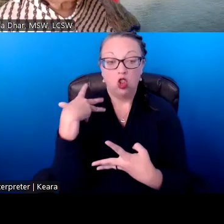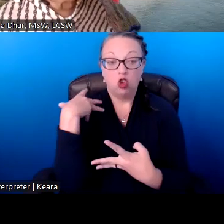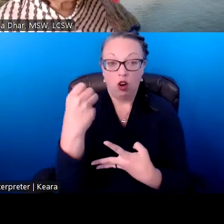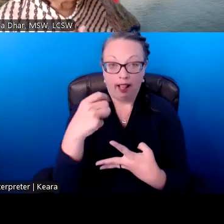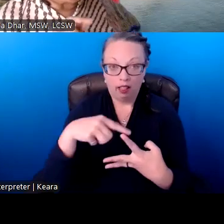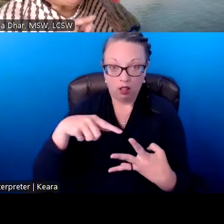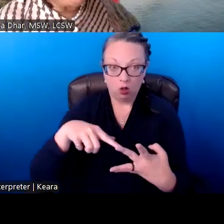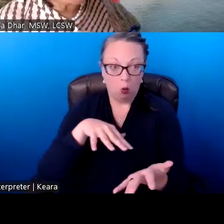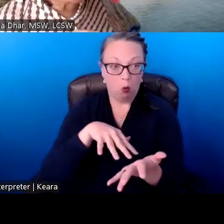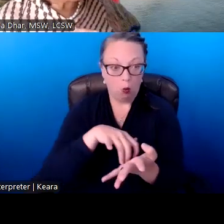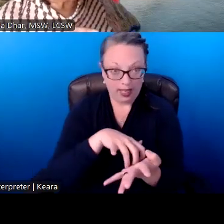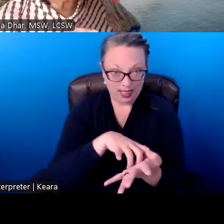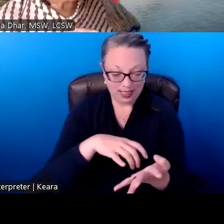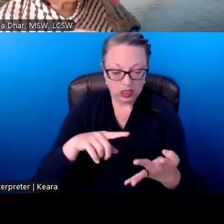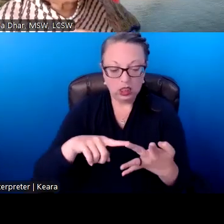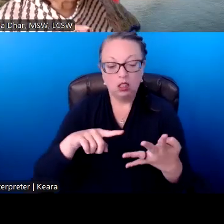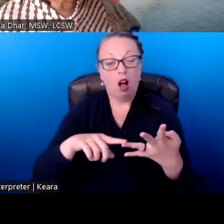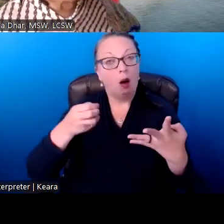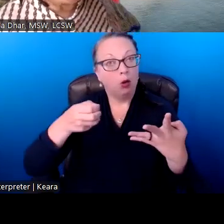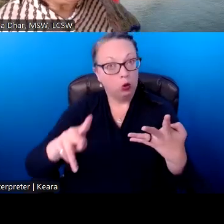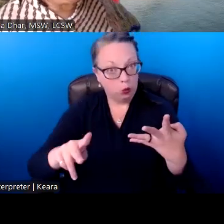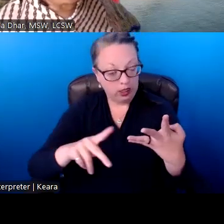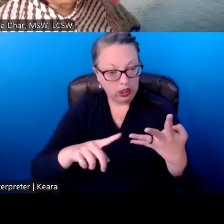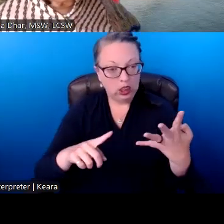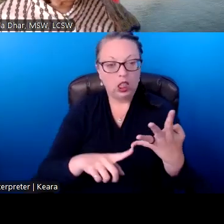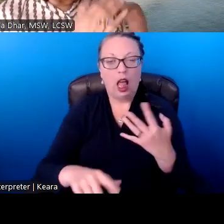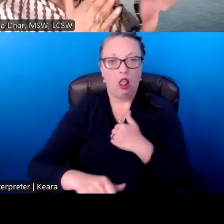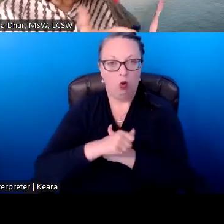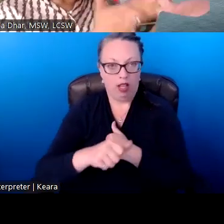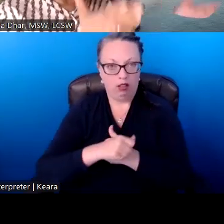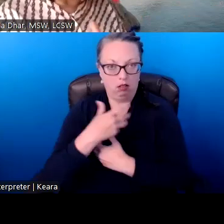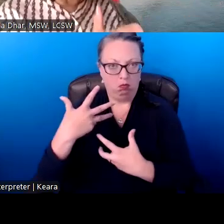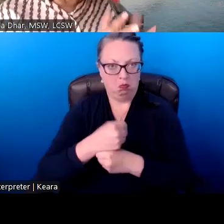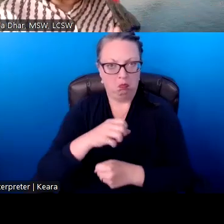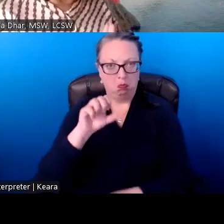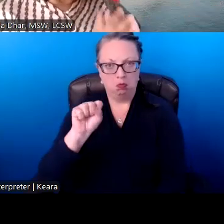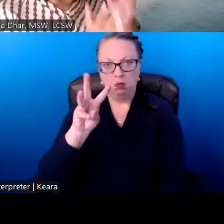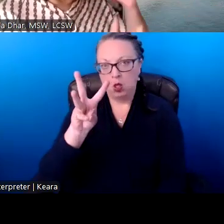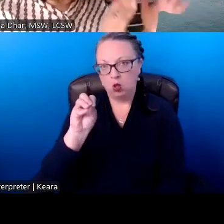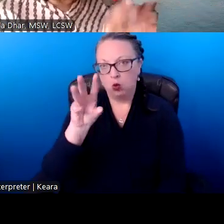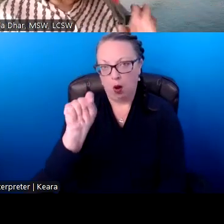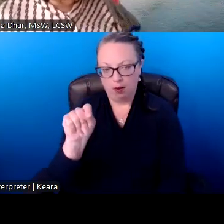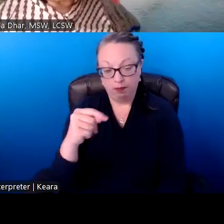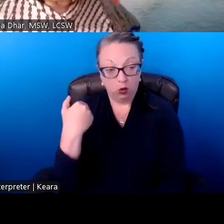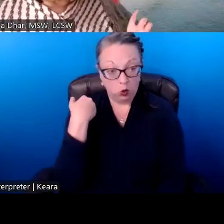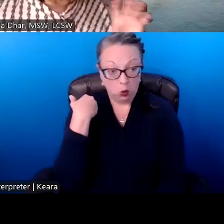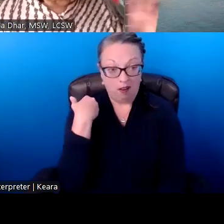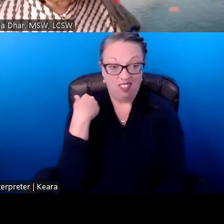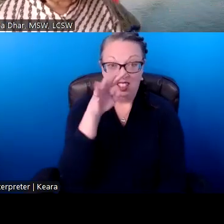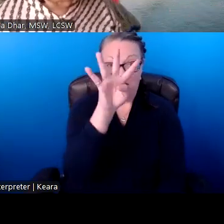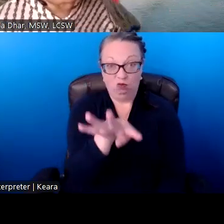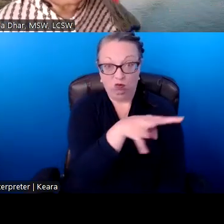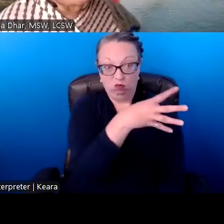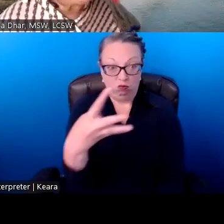weaknesses, opportunities, threats. So you essentially have this quadrant there. You can see there